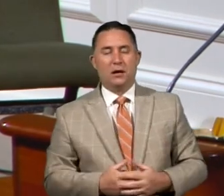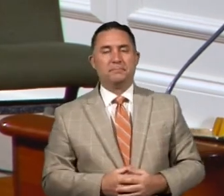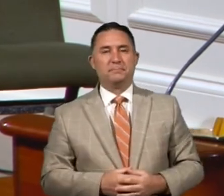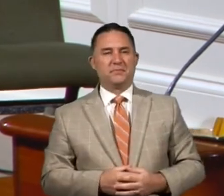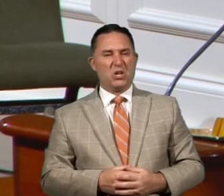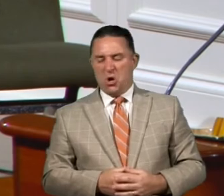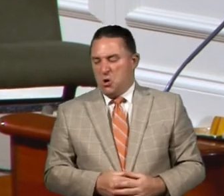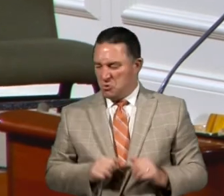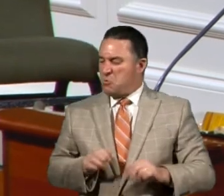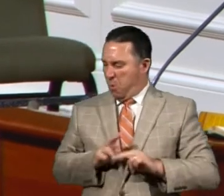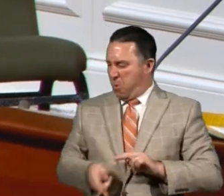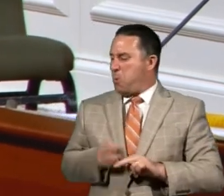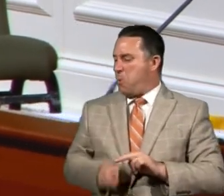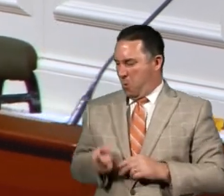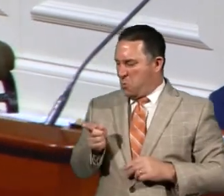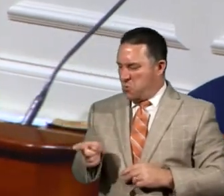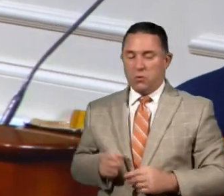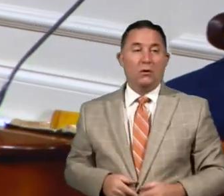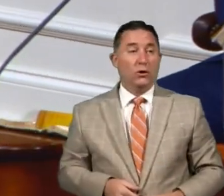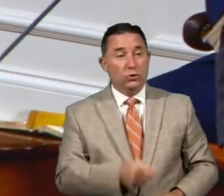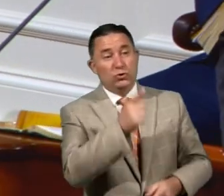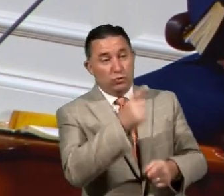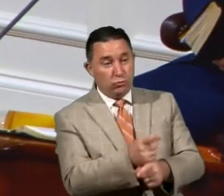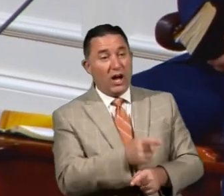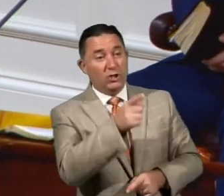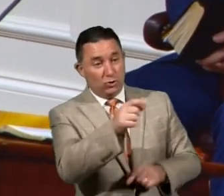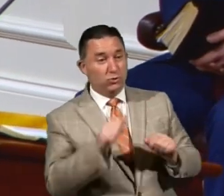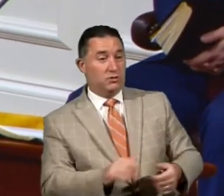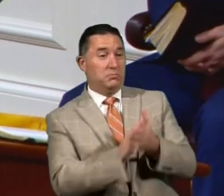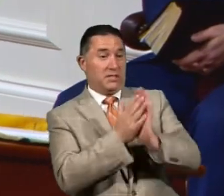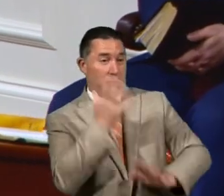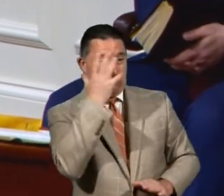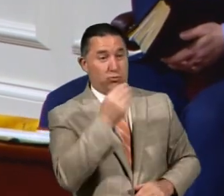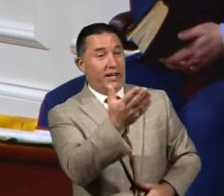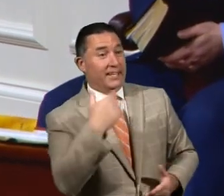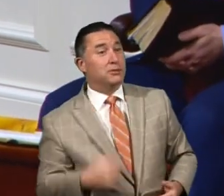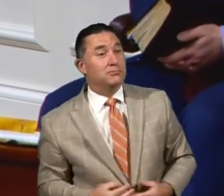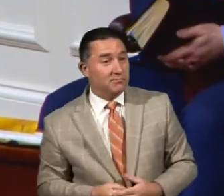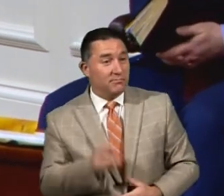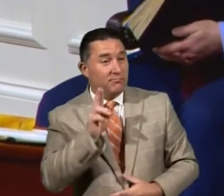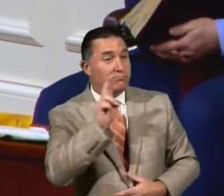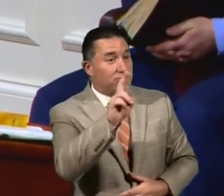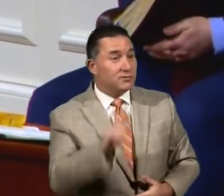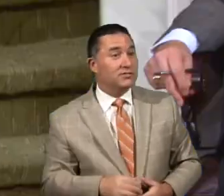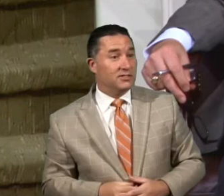She said, you could lose weight, you know. I said, you're right, and you could get prettier.